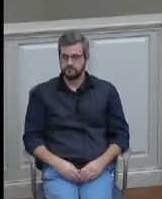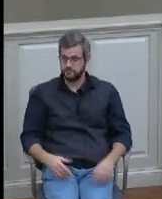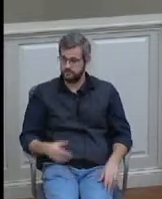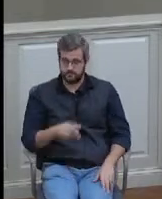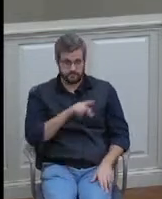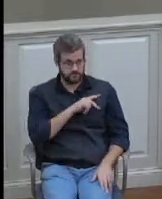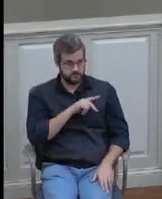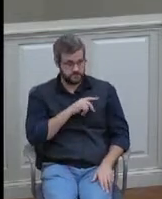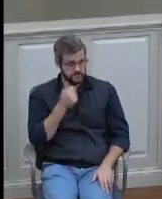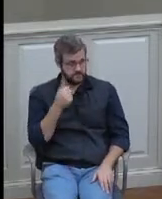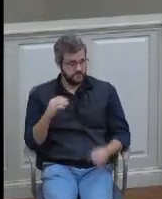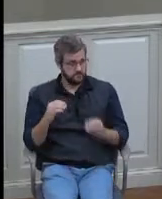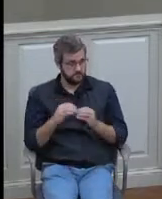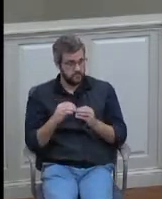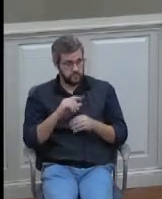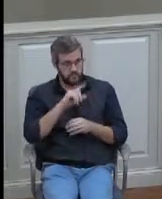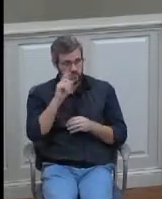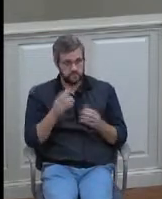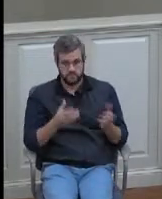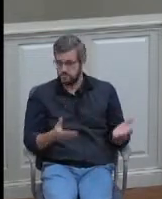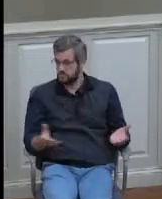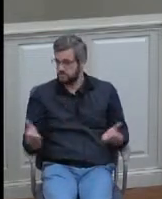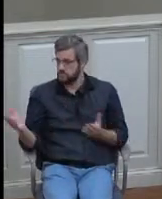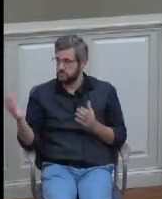Any other questions?